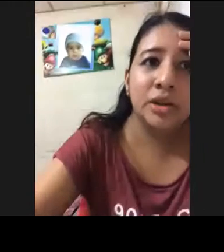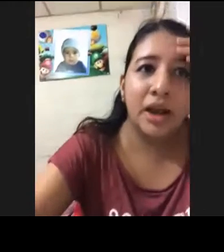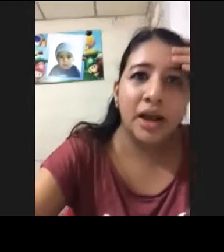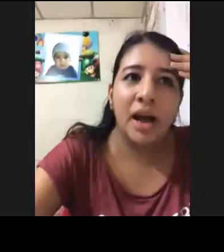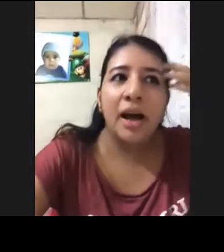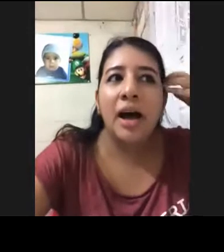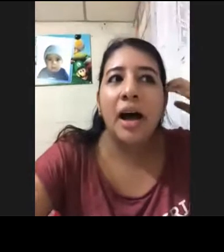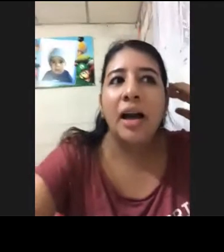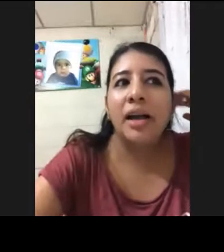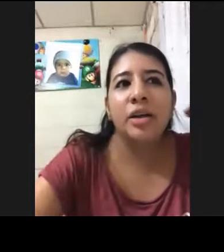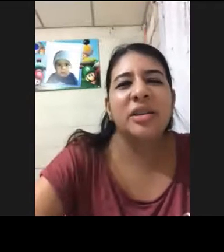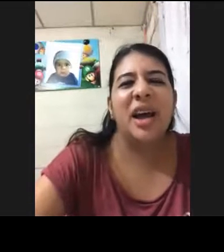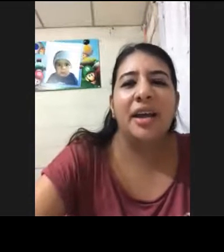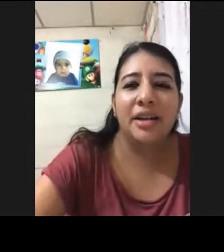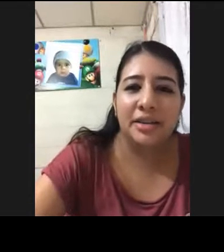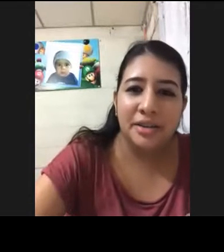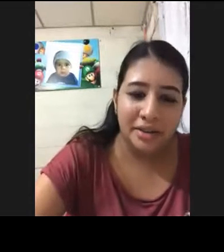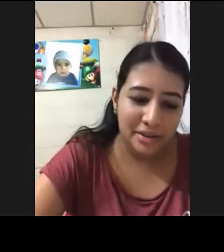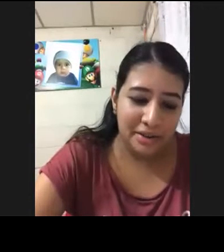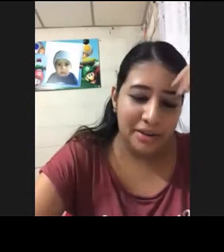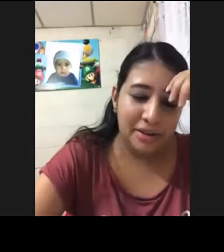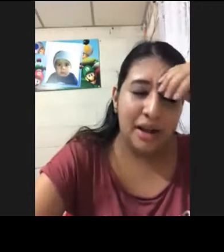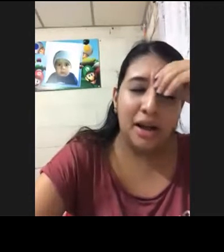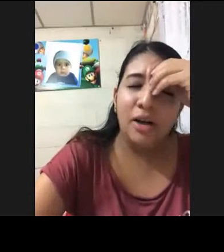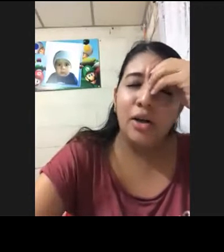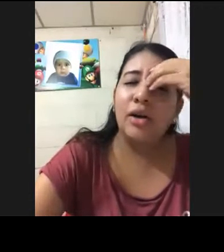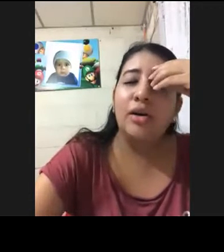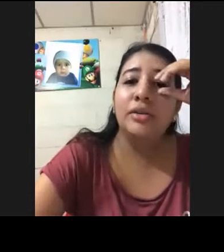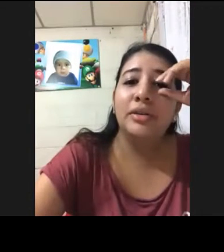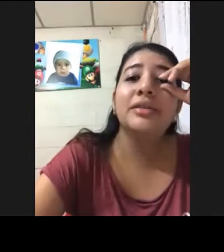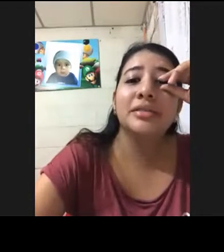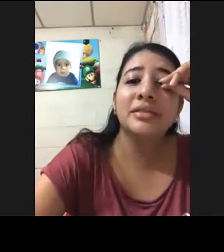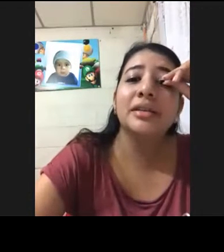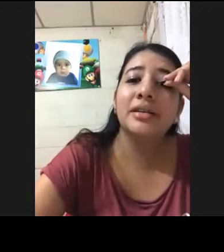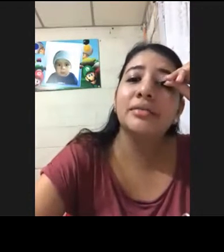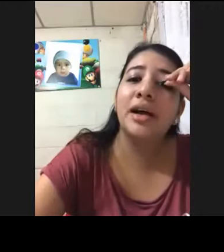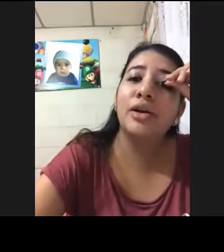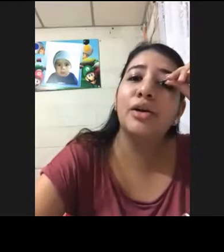Good. A little tired. Oh, really? A little tired?